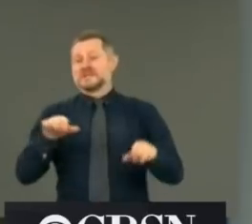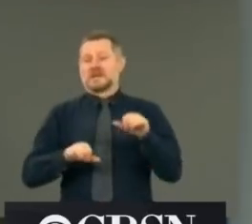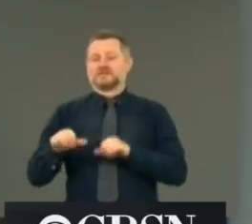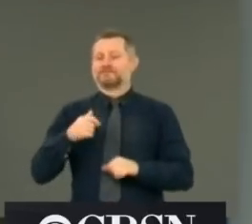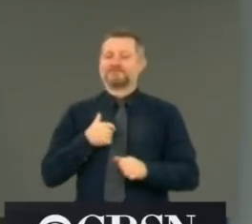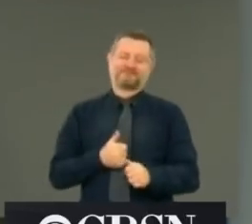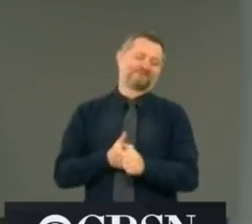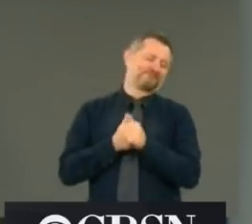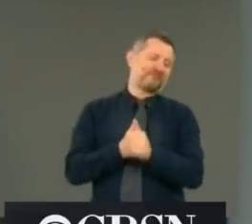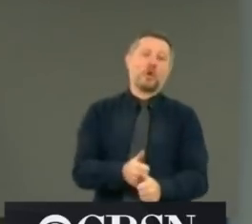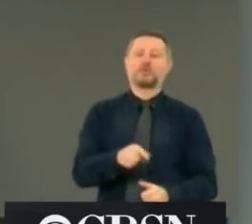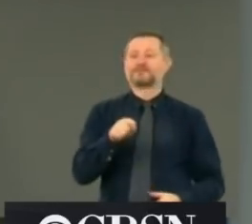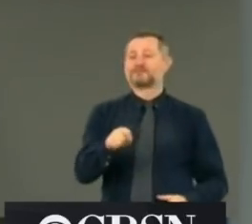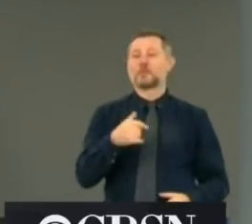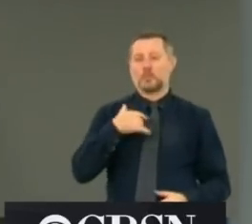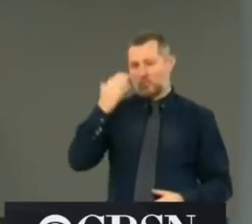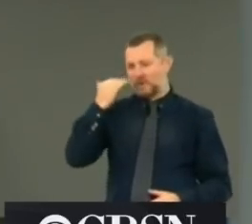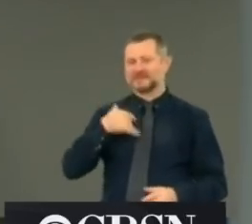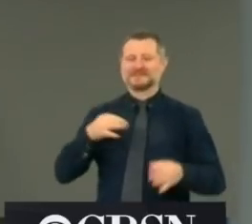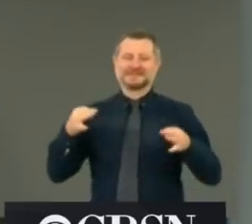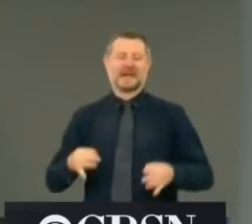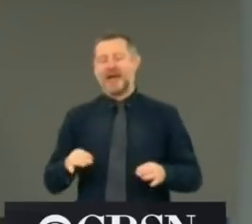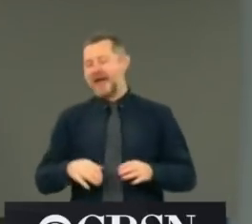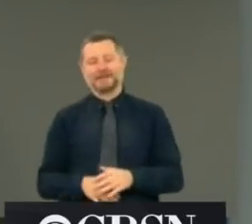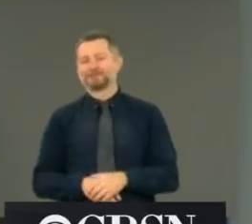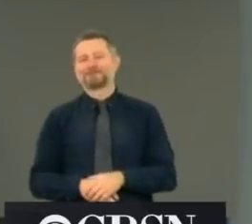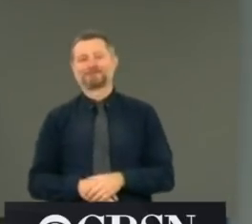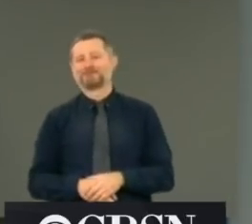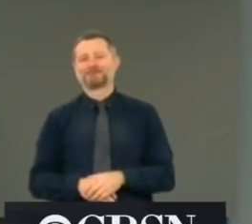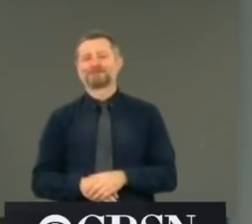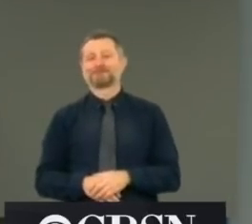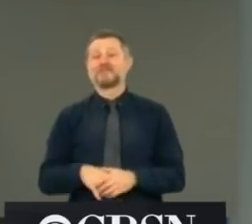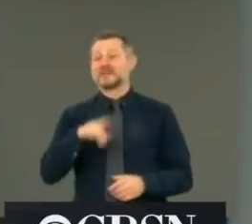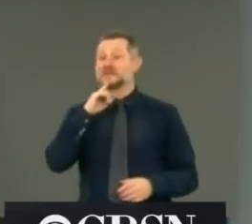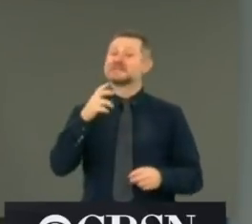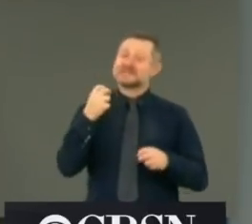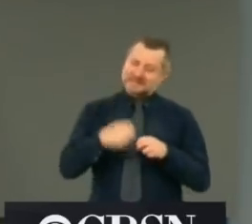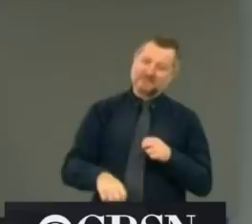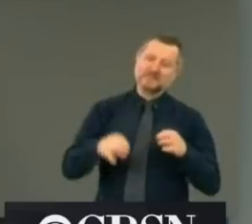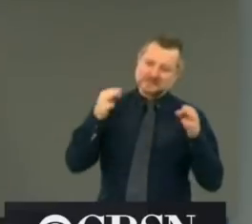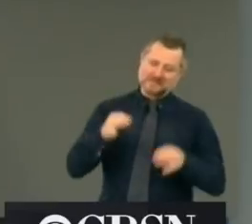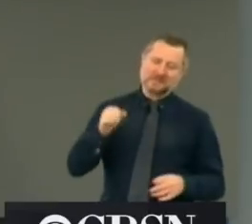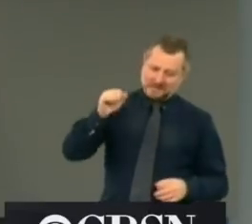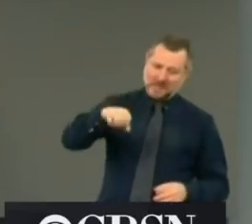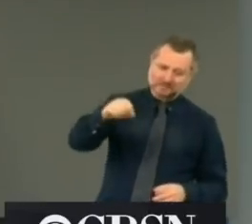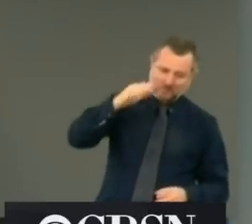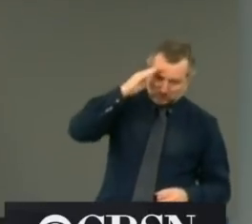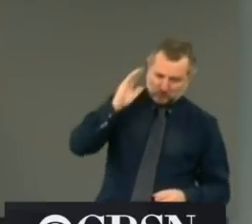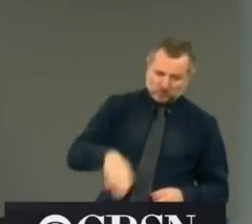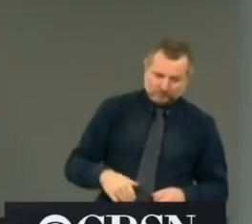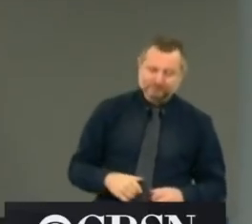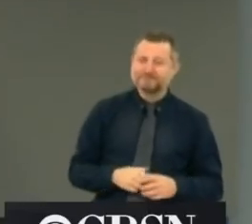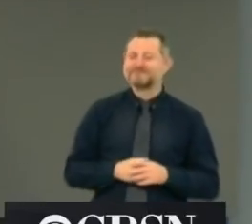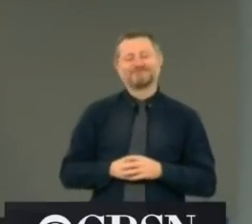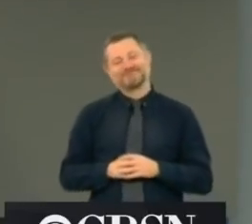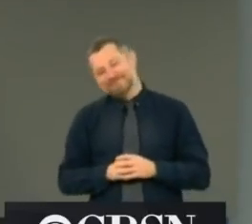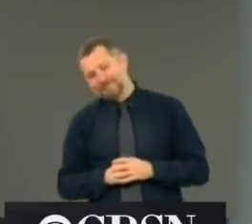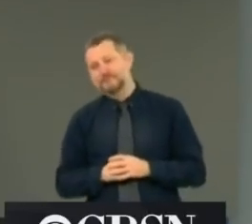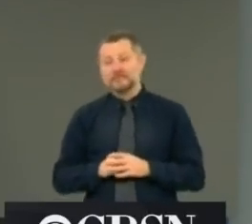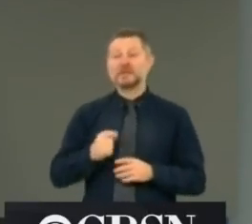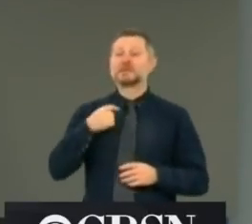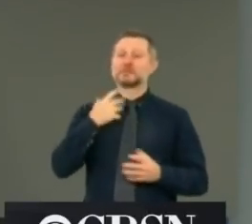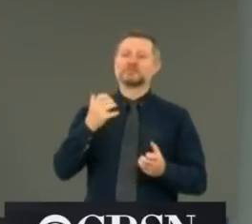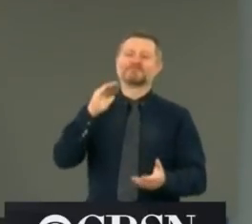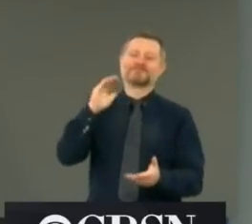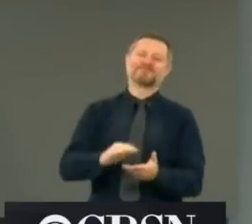and that was why this has become a tough decision to grapple with. But that's what it is. And